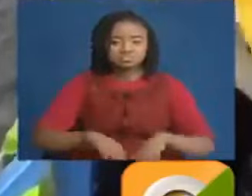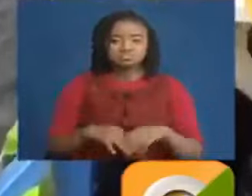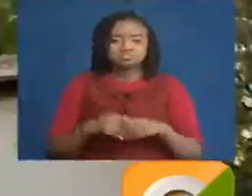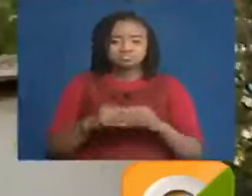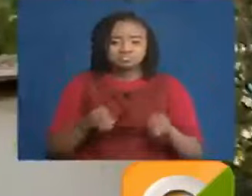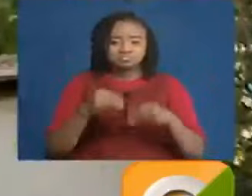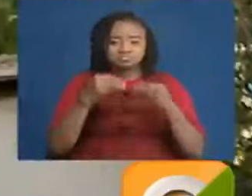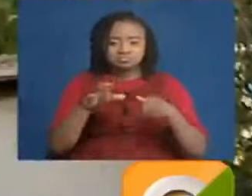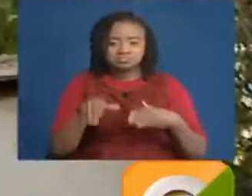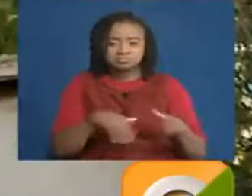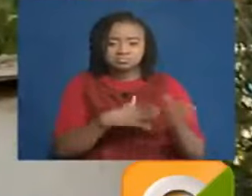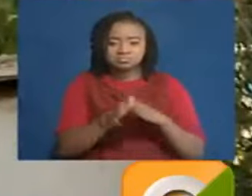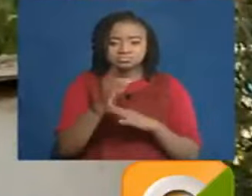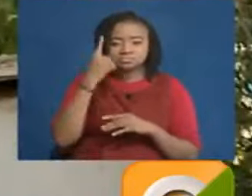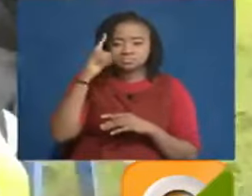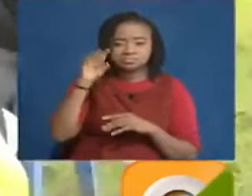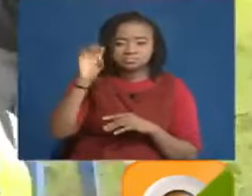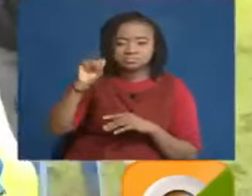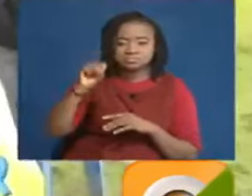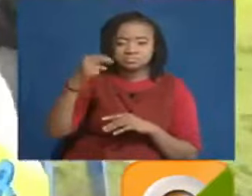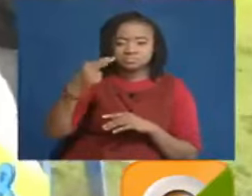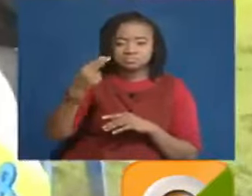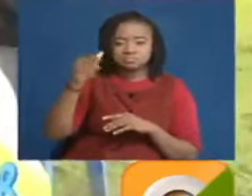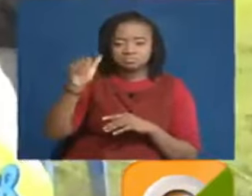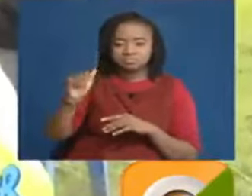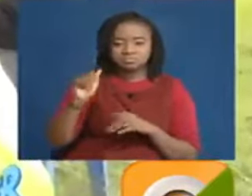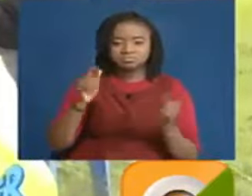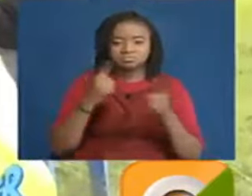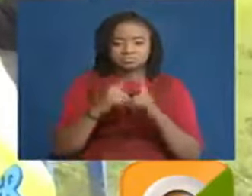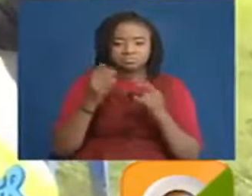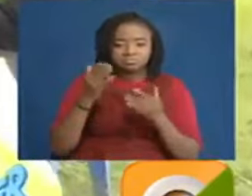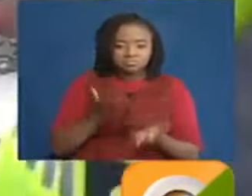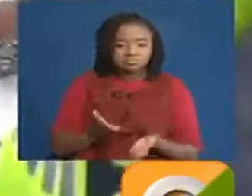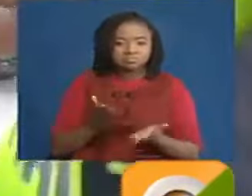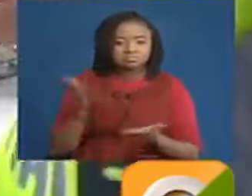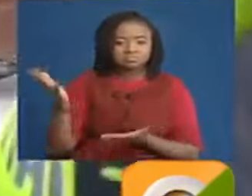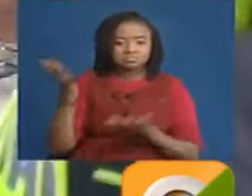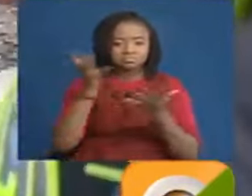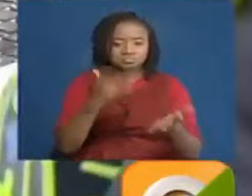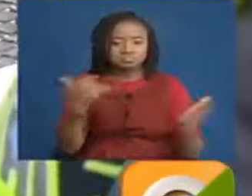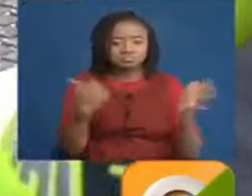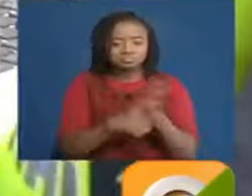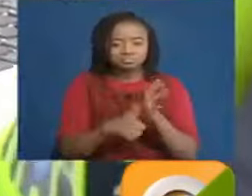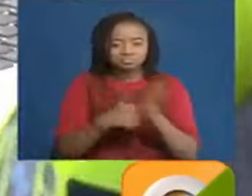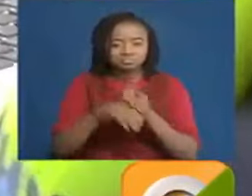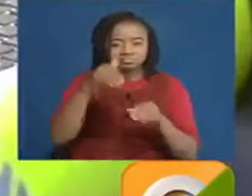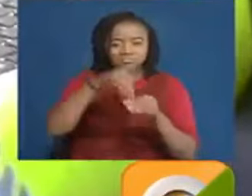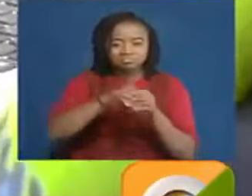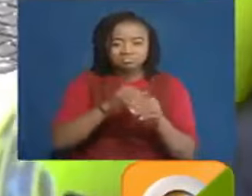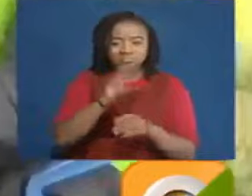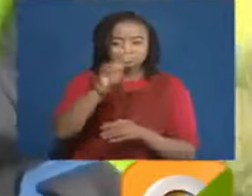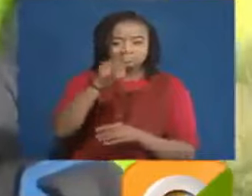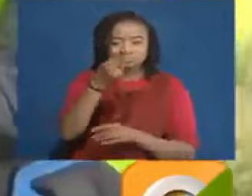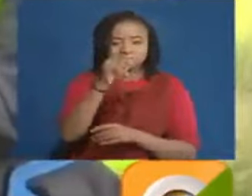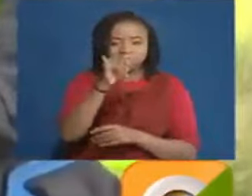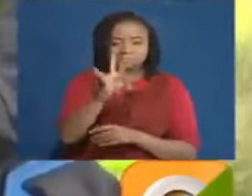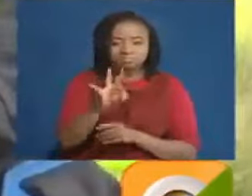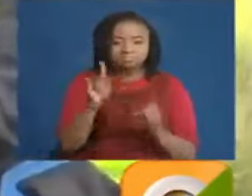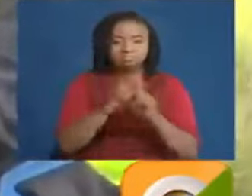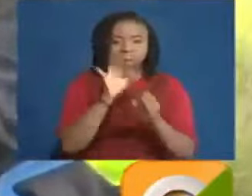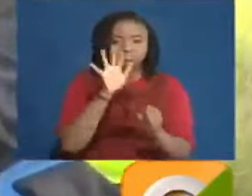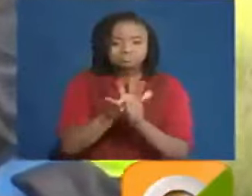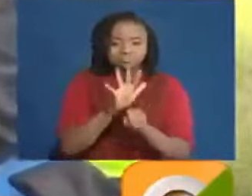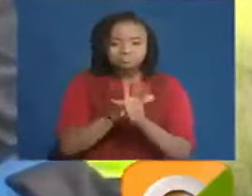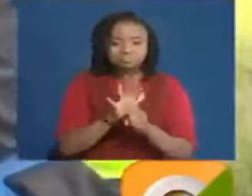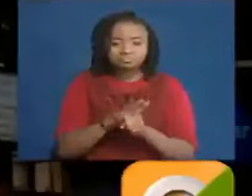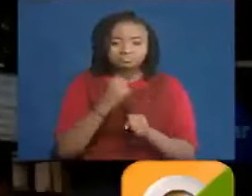the Social Health Authority. The exodus has created tension within the NHIF, with thousands of employees now at the